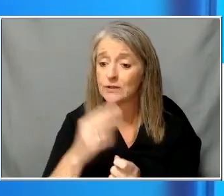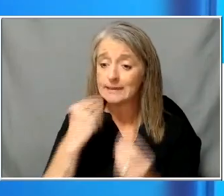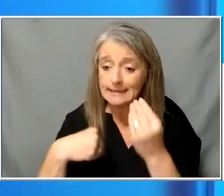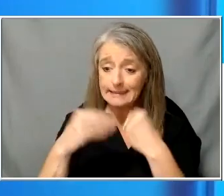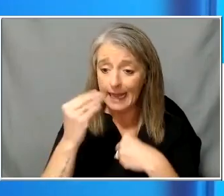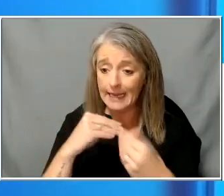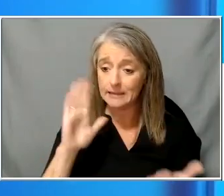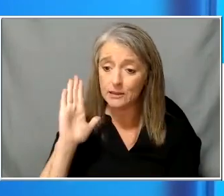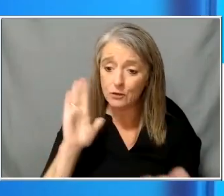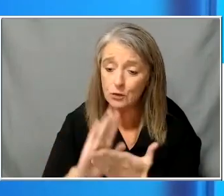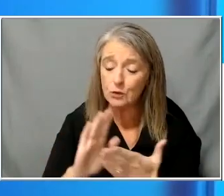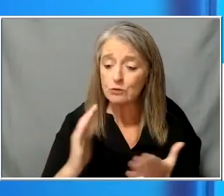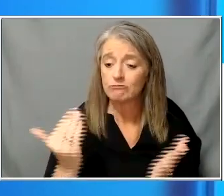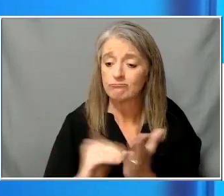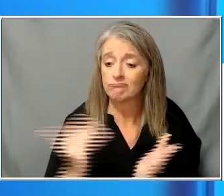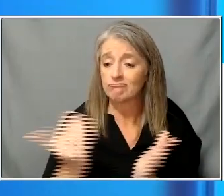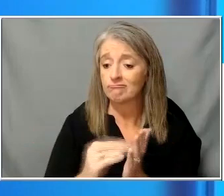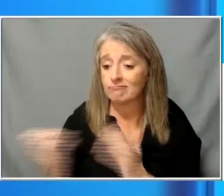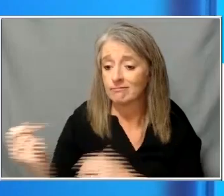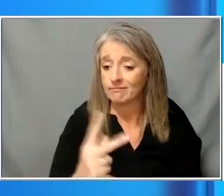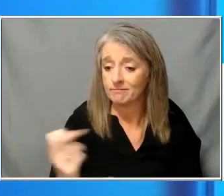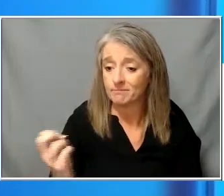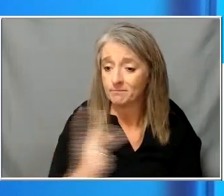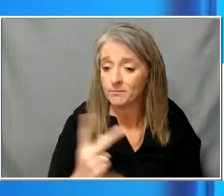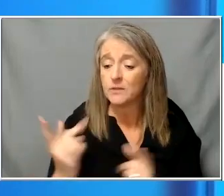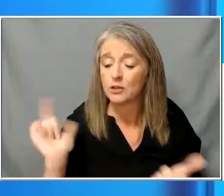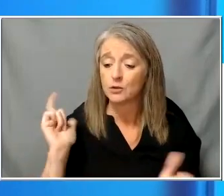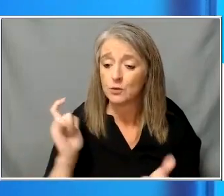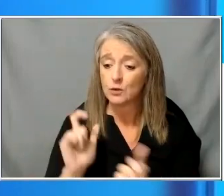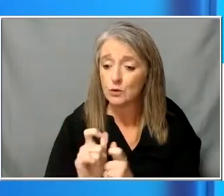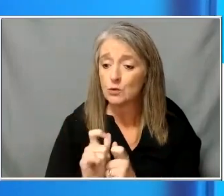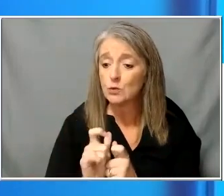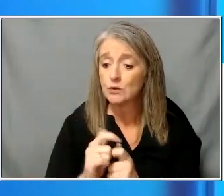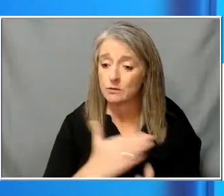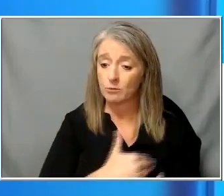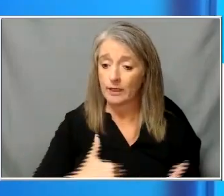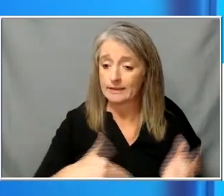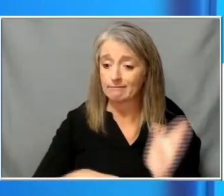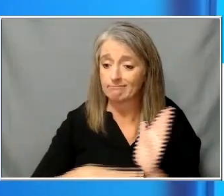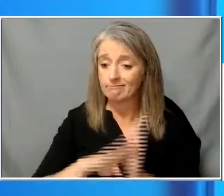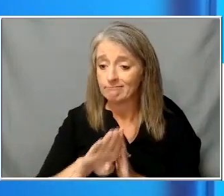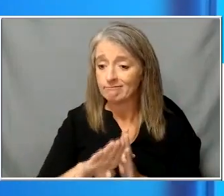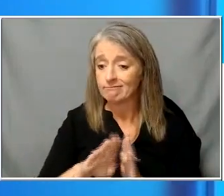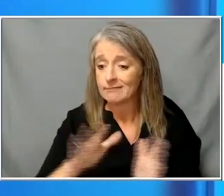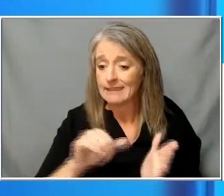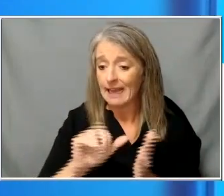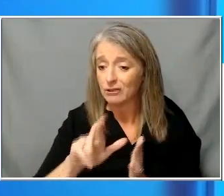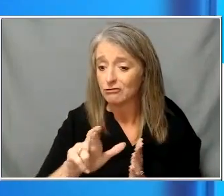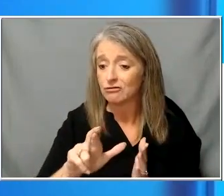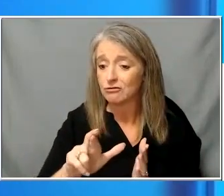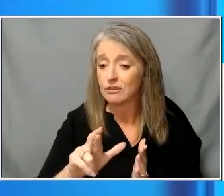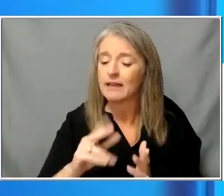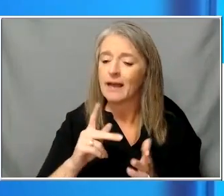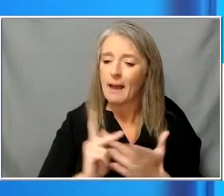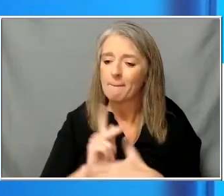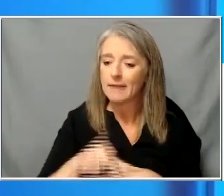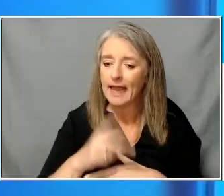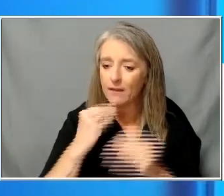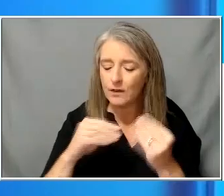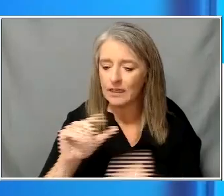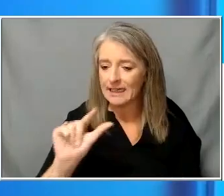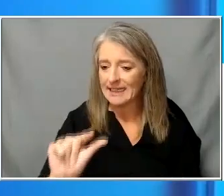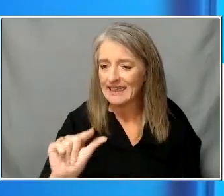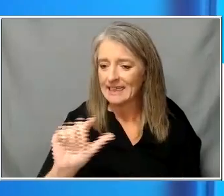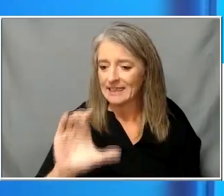reduce risk of recurrence and also reduce developing breast cancer, sort of a plant-forward diet, and then also a ketogenic diet. Those